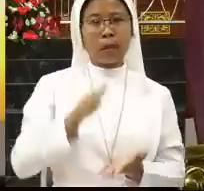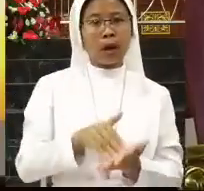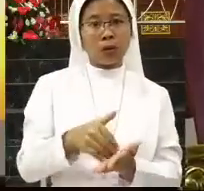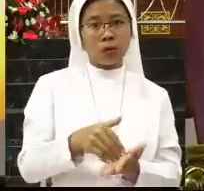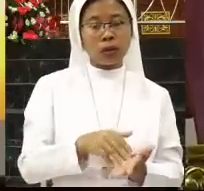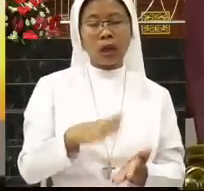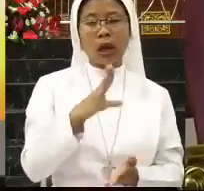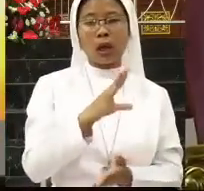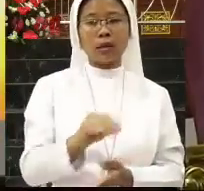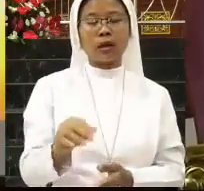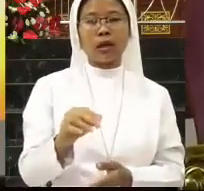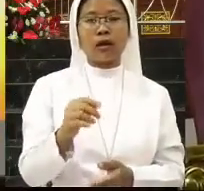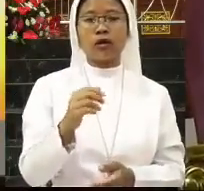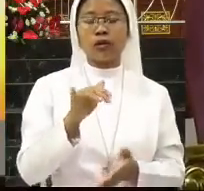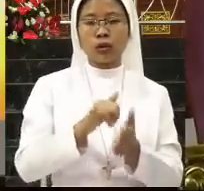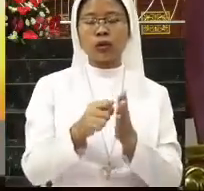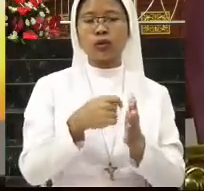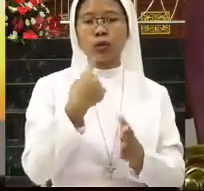unlucky.